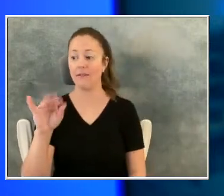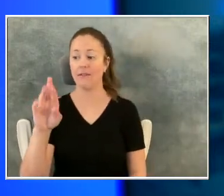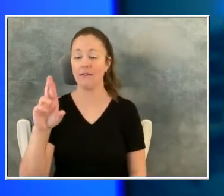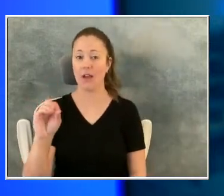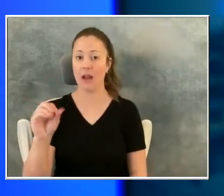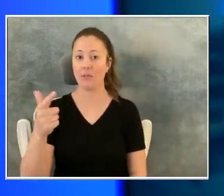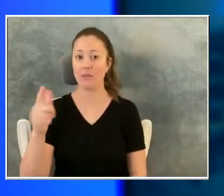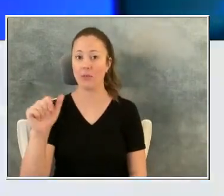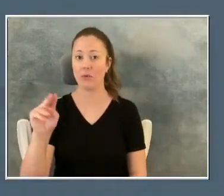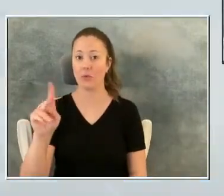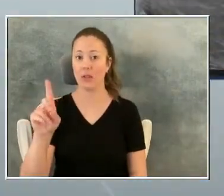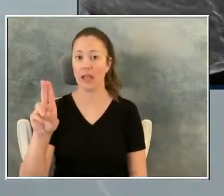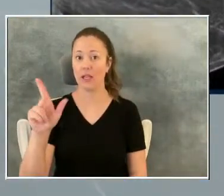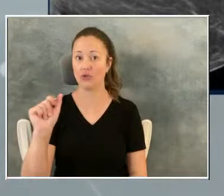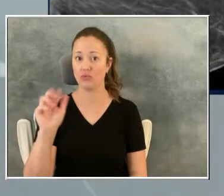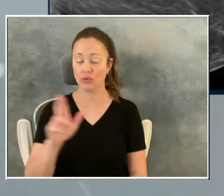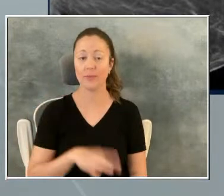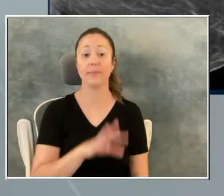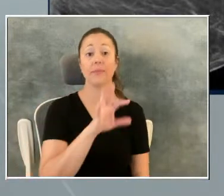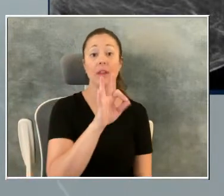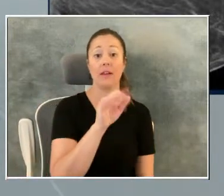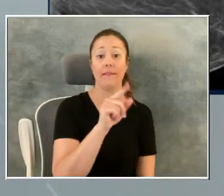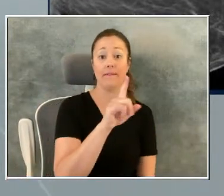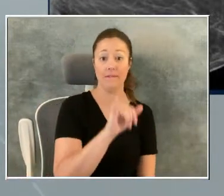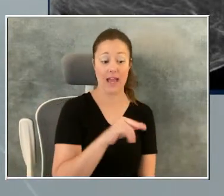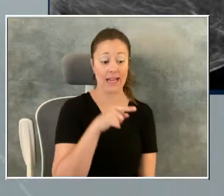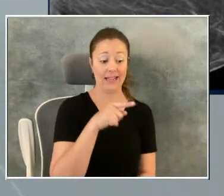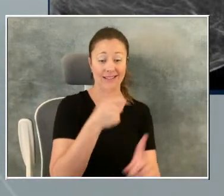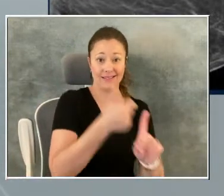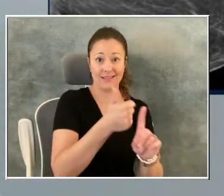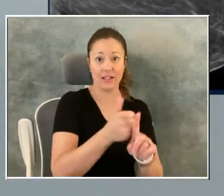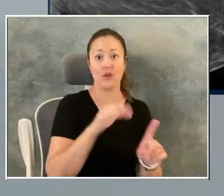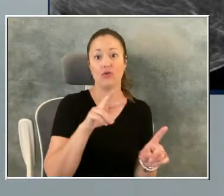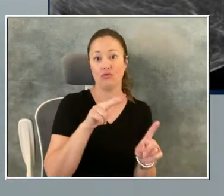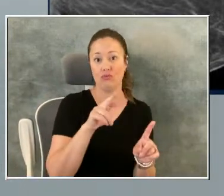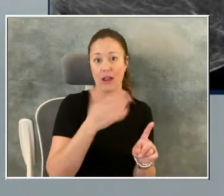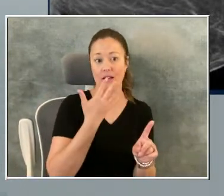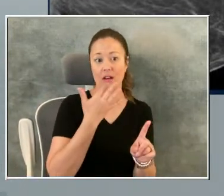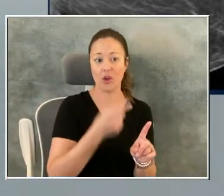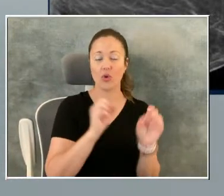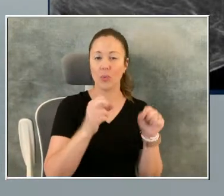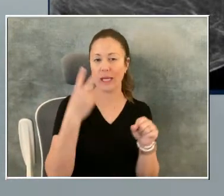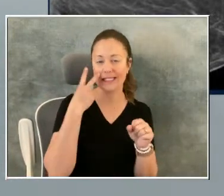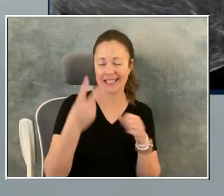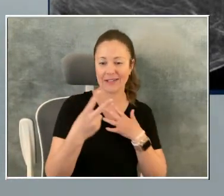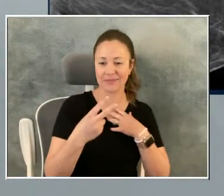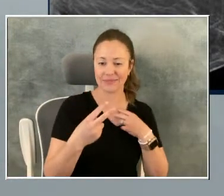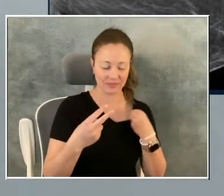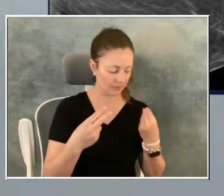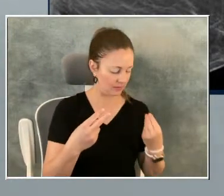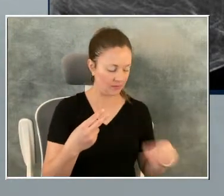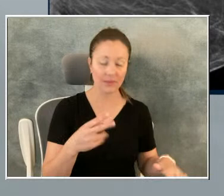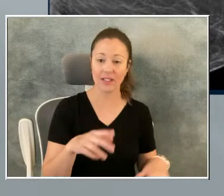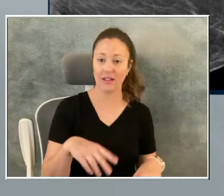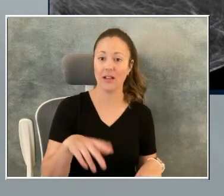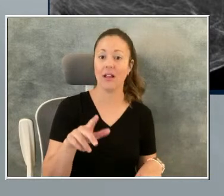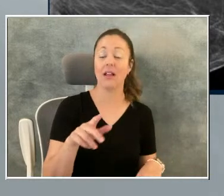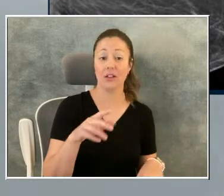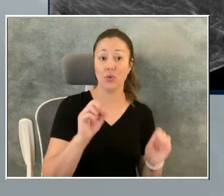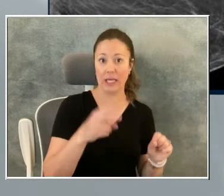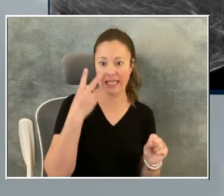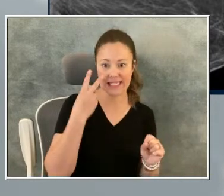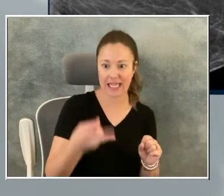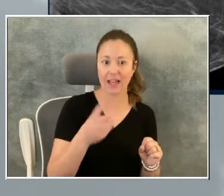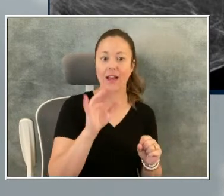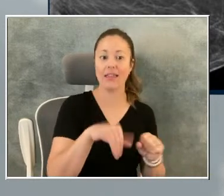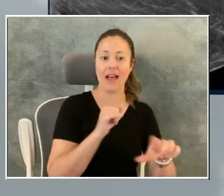tissue appears gray on a mammogram, and you can see nicely here in the picture that's being shown on the left-hand side, that's a patient that has